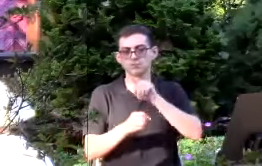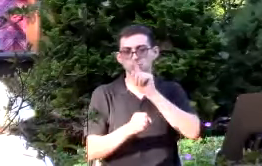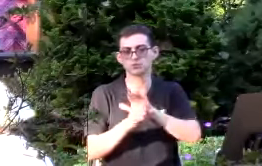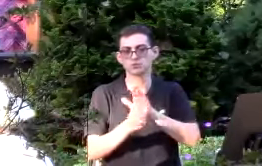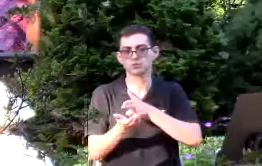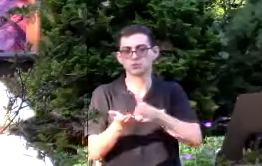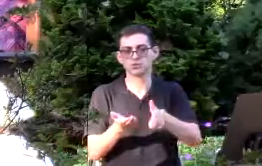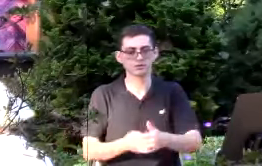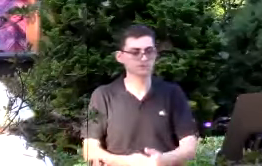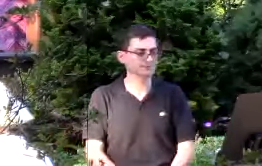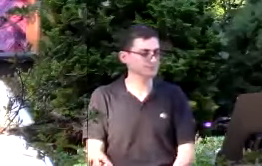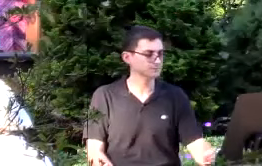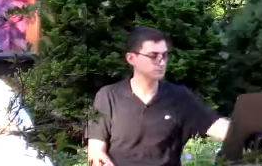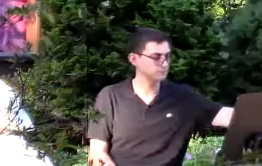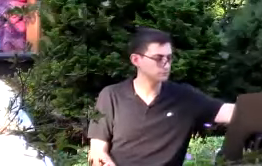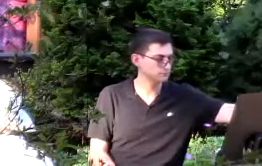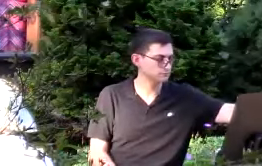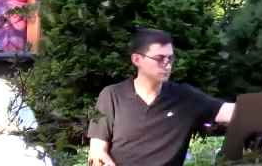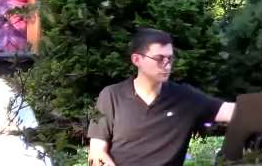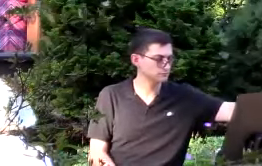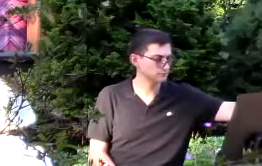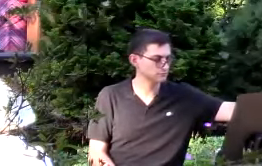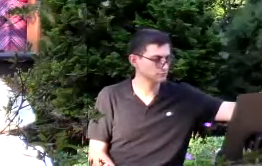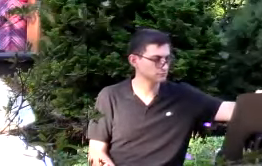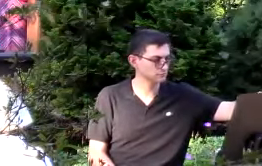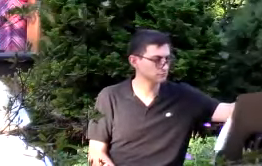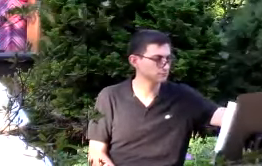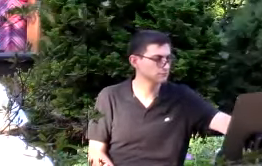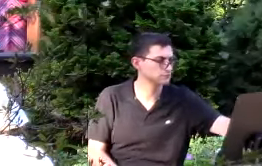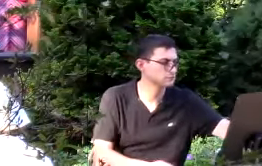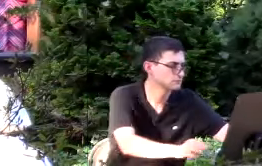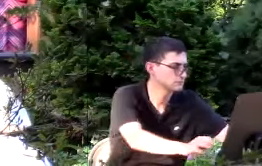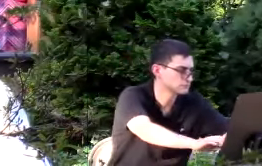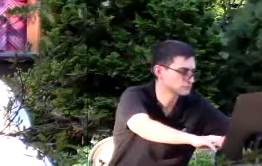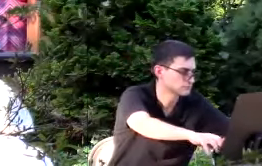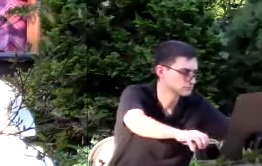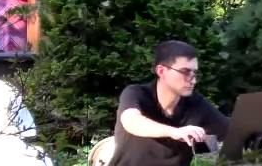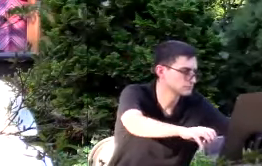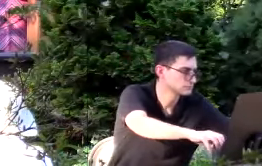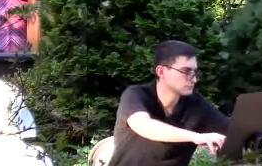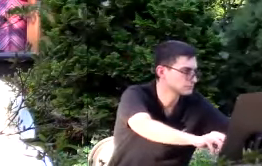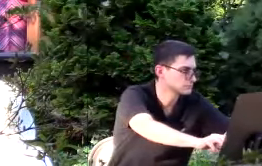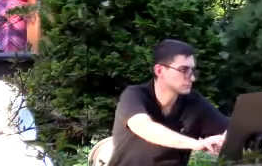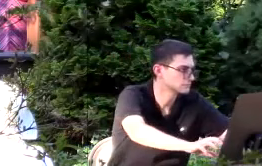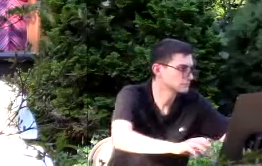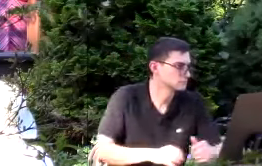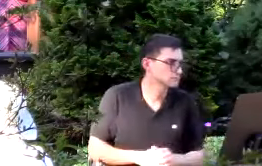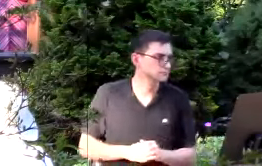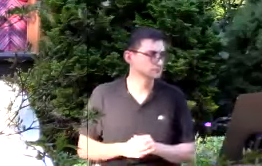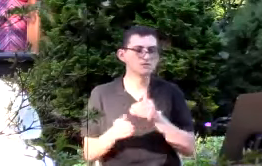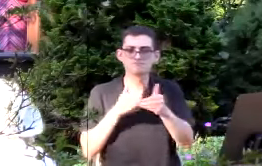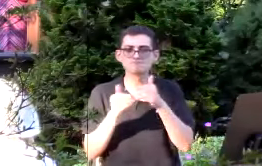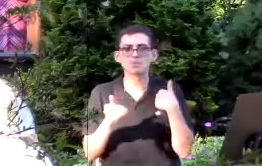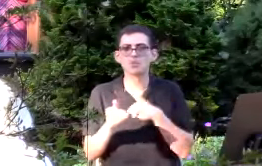Standing on the parted shores of history, we still believe what we were taught before ever we stood at Sinai's foot, that wherever we go, it is